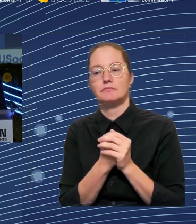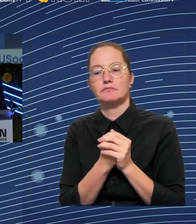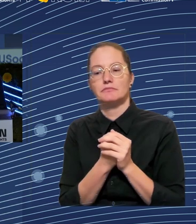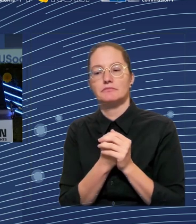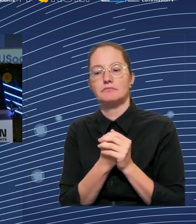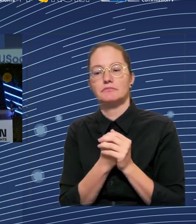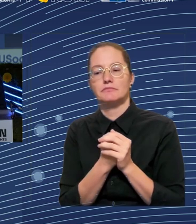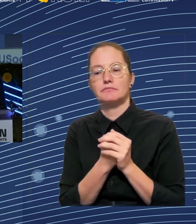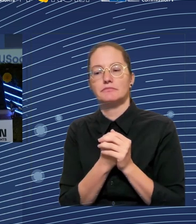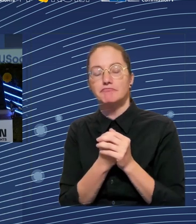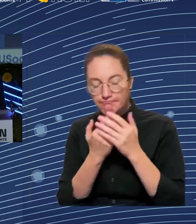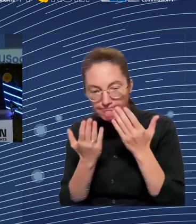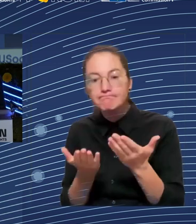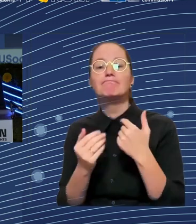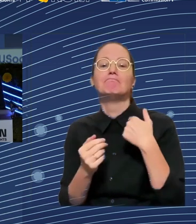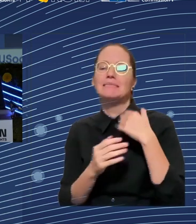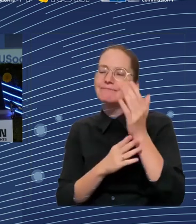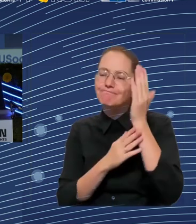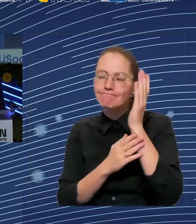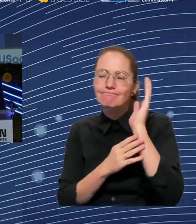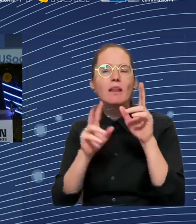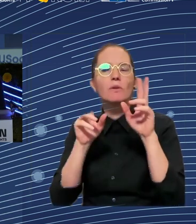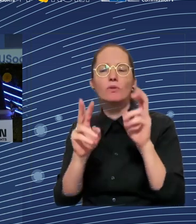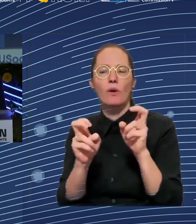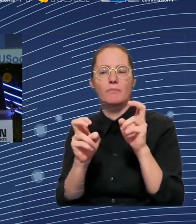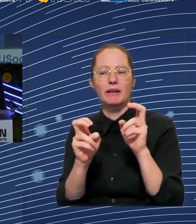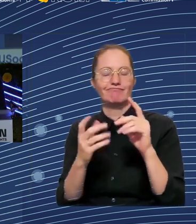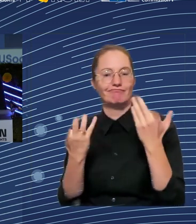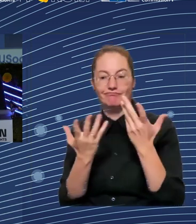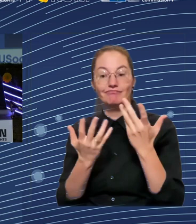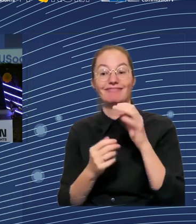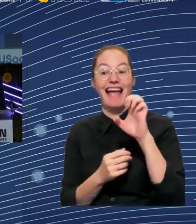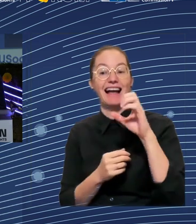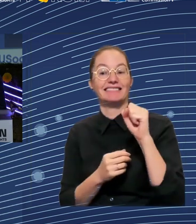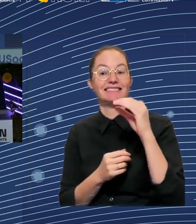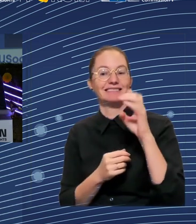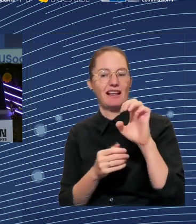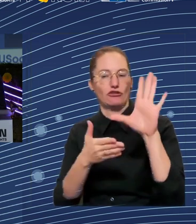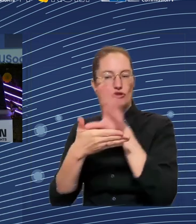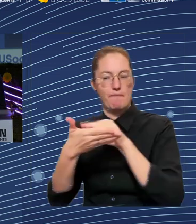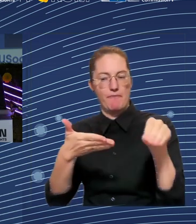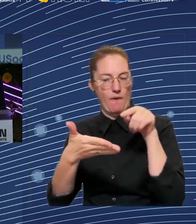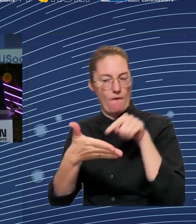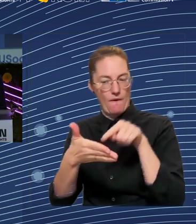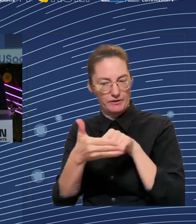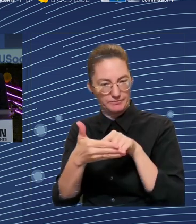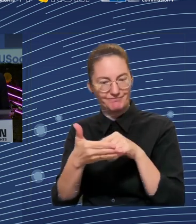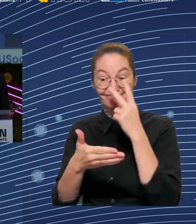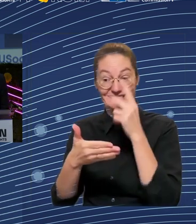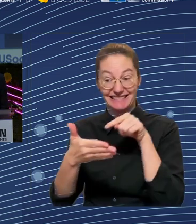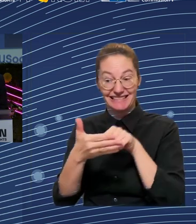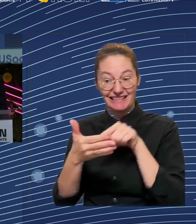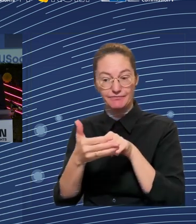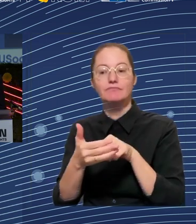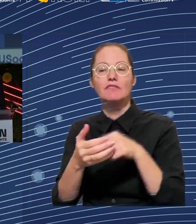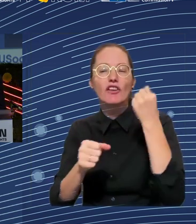morning about the demographic projections, which are quite concerning in this respect, in terms of shrinking labor force in the EU. Here I'm